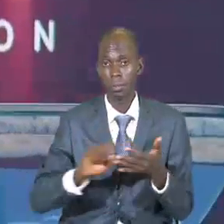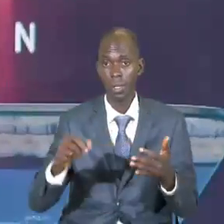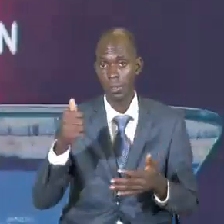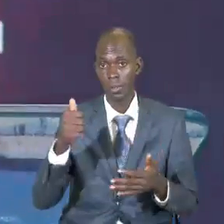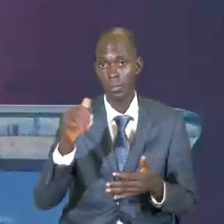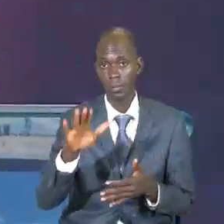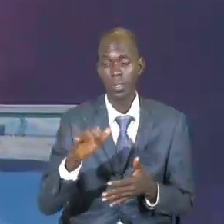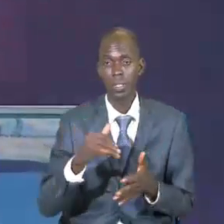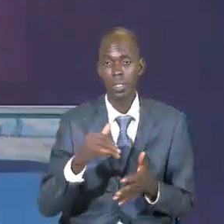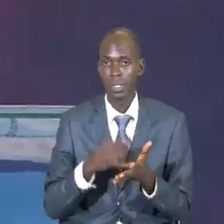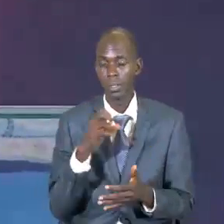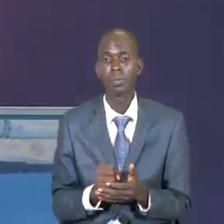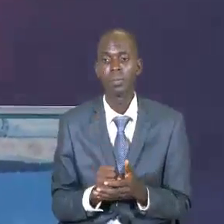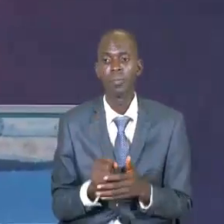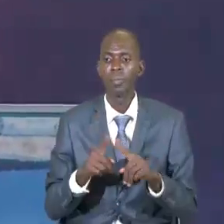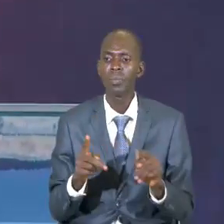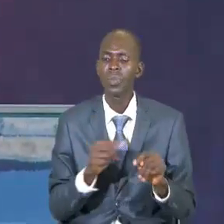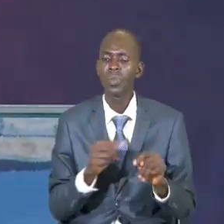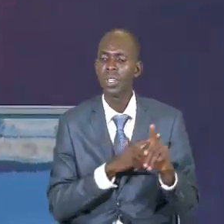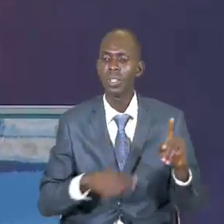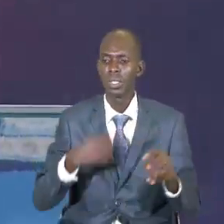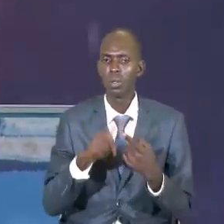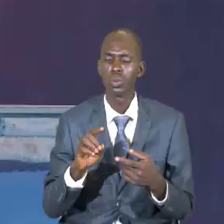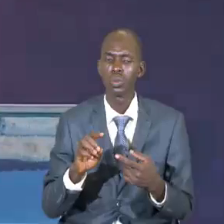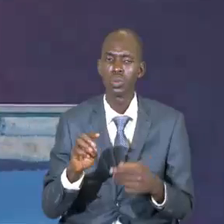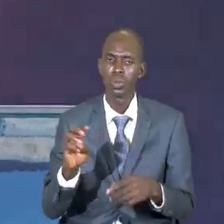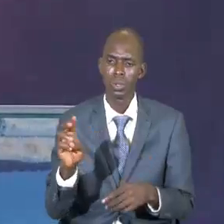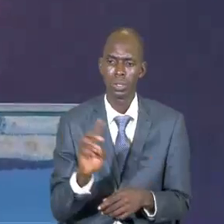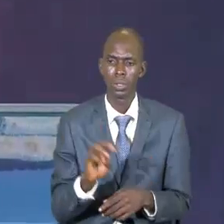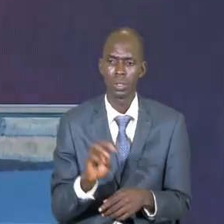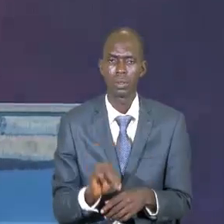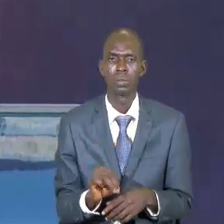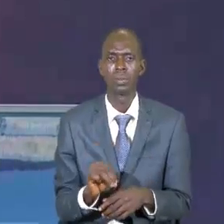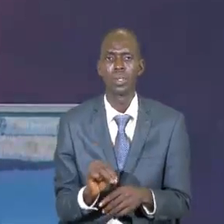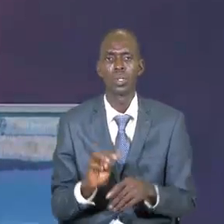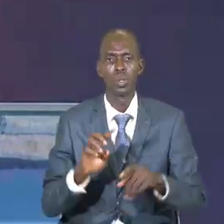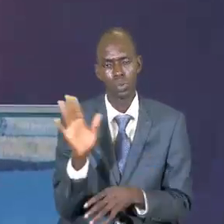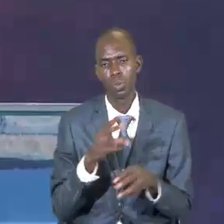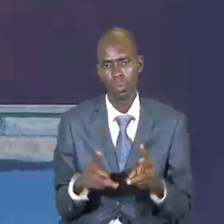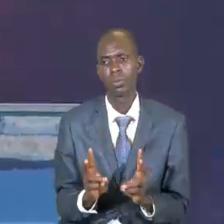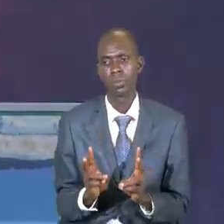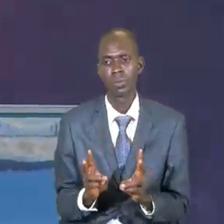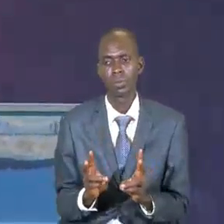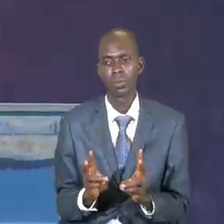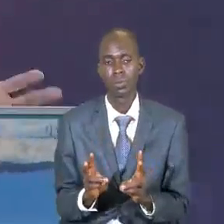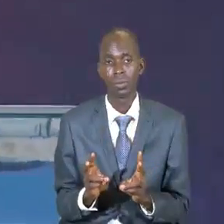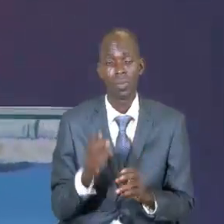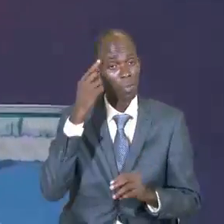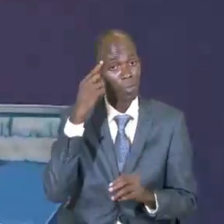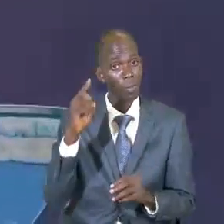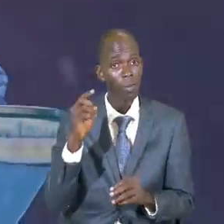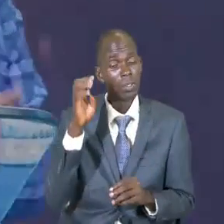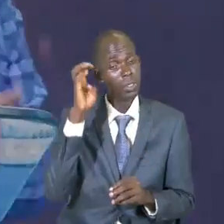But the Lord said unto him, go thy way, for he is a